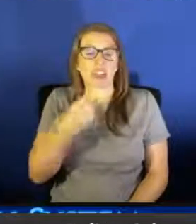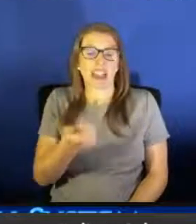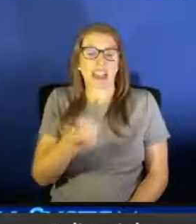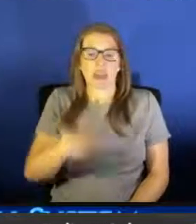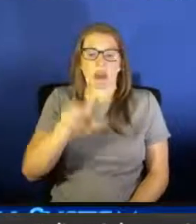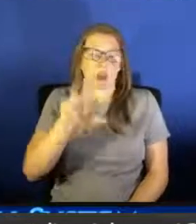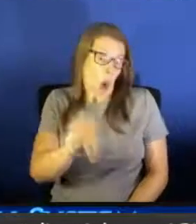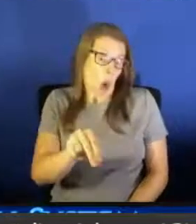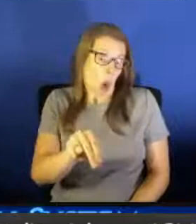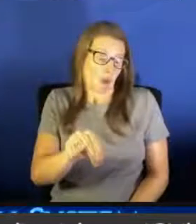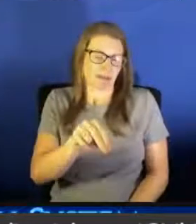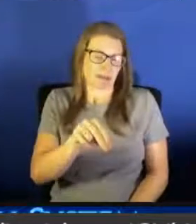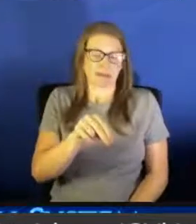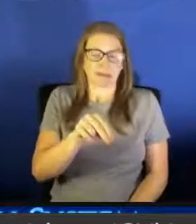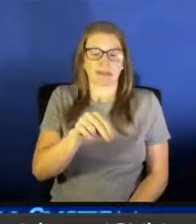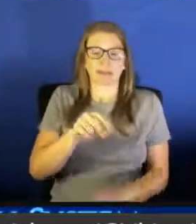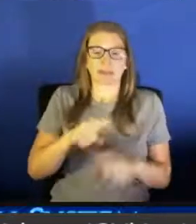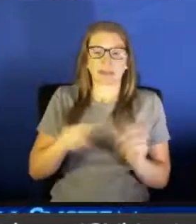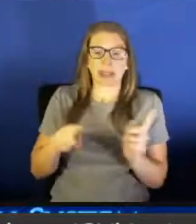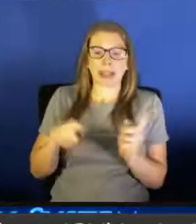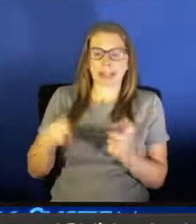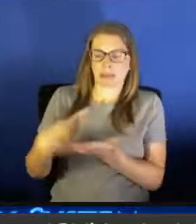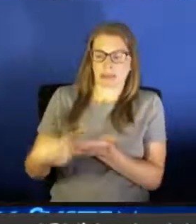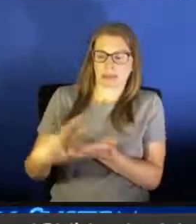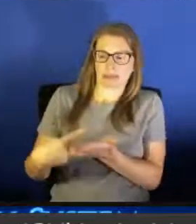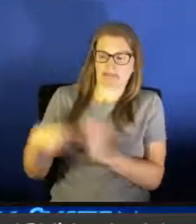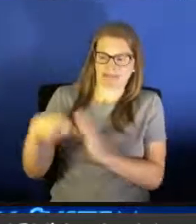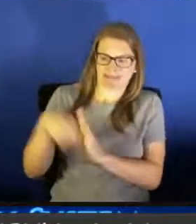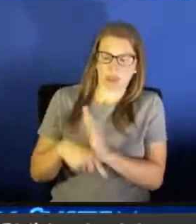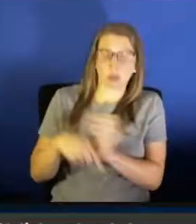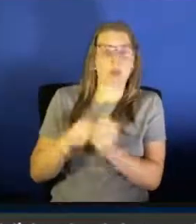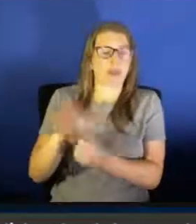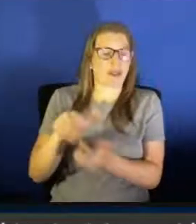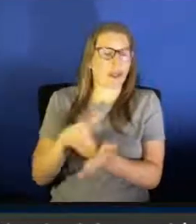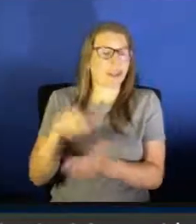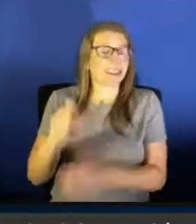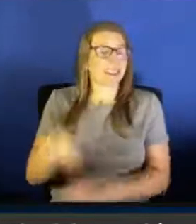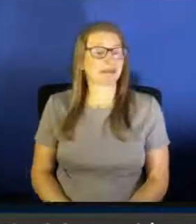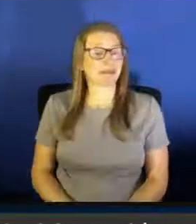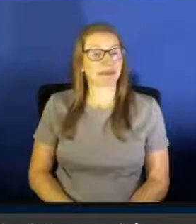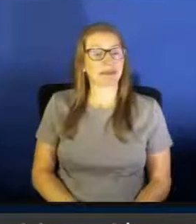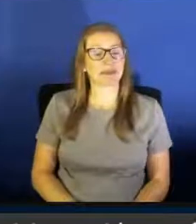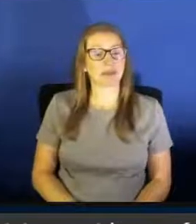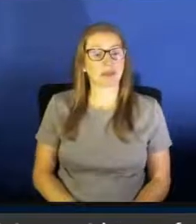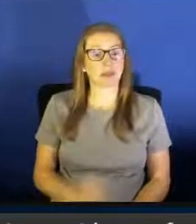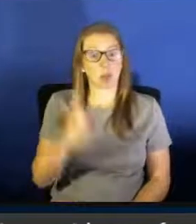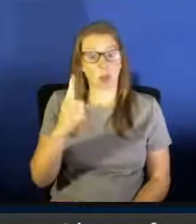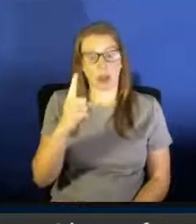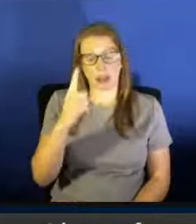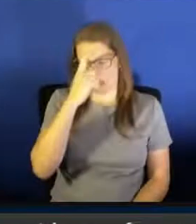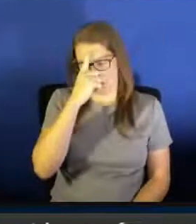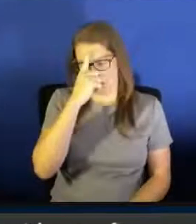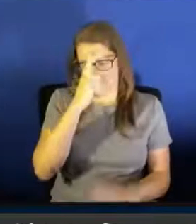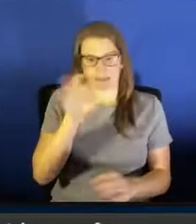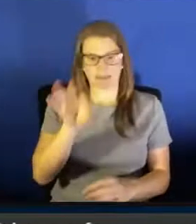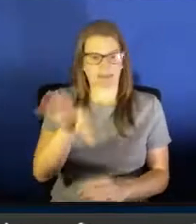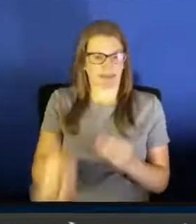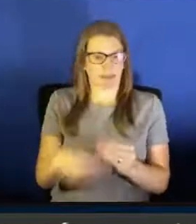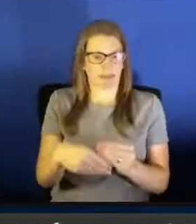more carefully and having a more detailed discussion about it. Dr. Shen? Just one thought I might add to what Dr. Mirza was saying. I completely